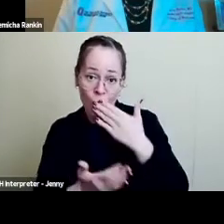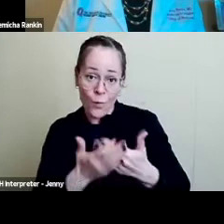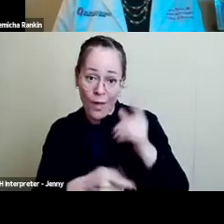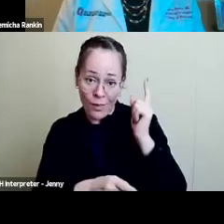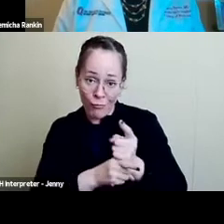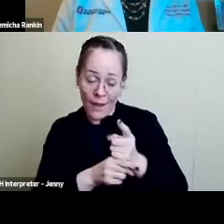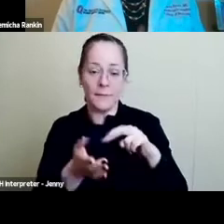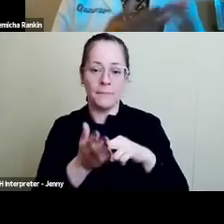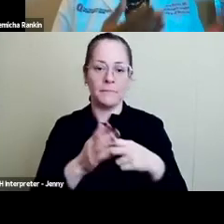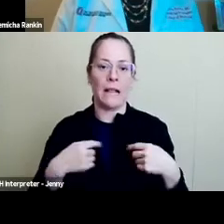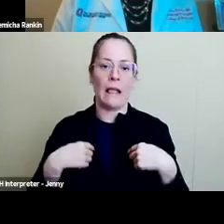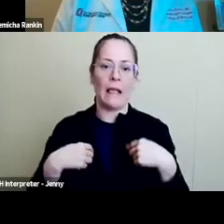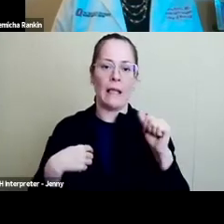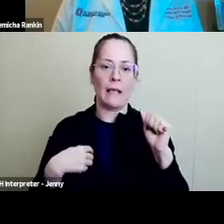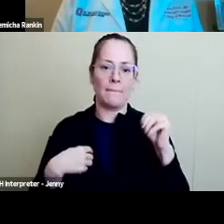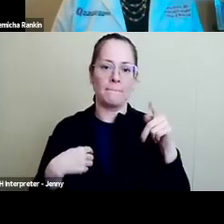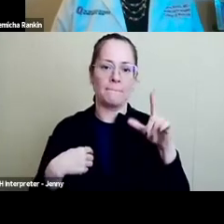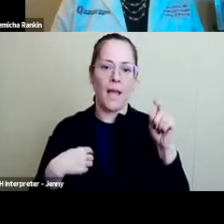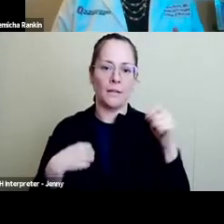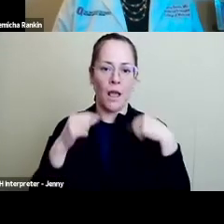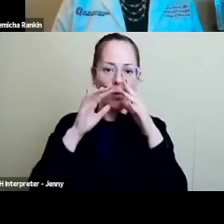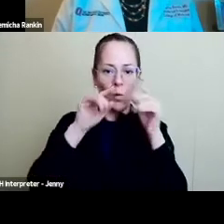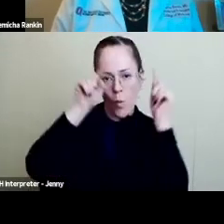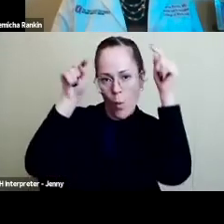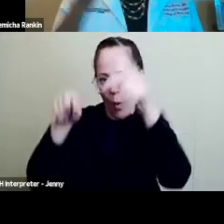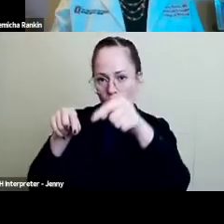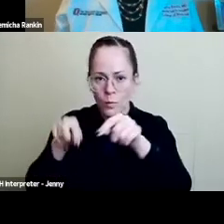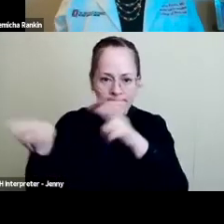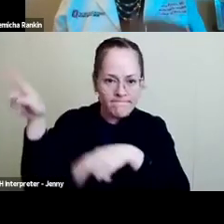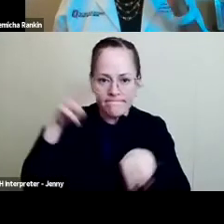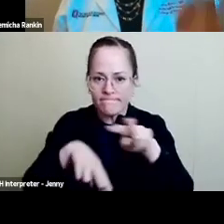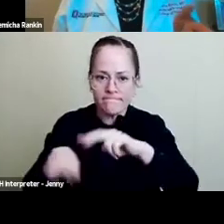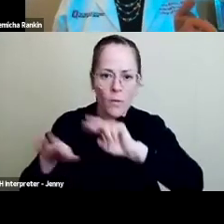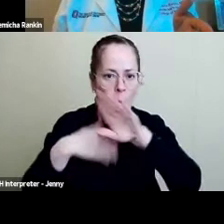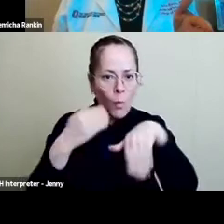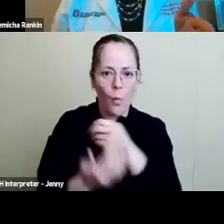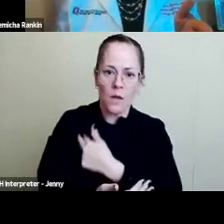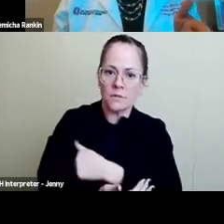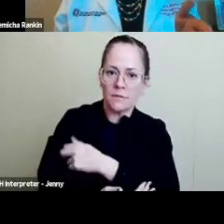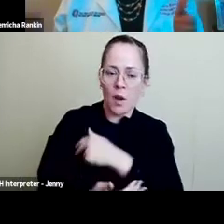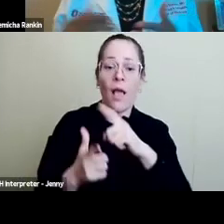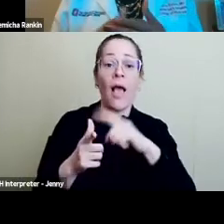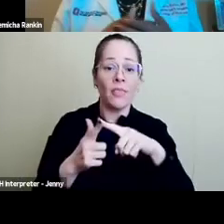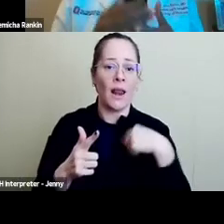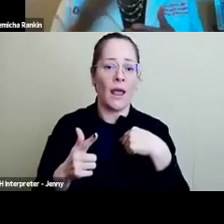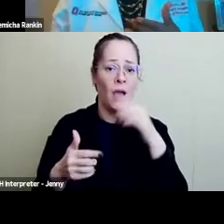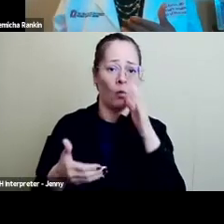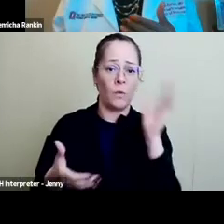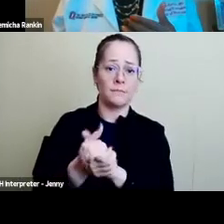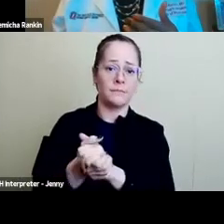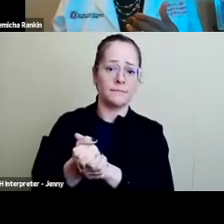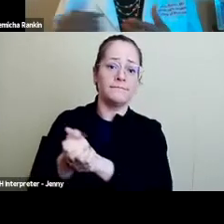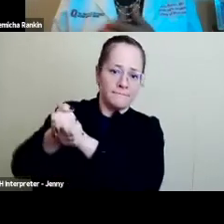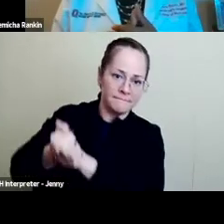see my patients, I make sure everything is set up, and I take them on their trip from point A to point B, which means they need to get